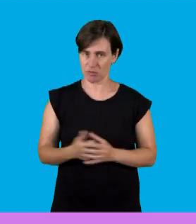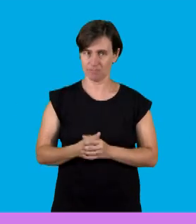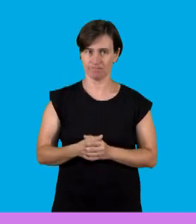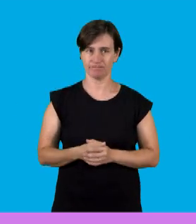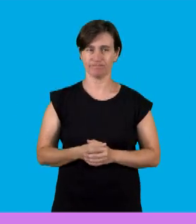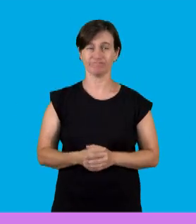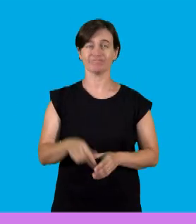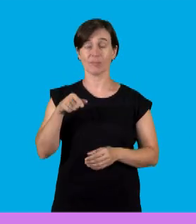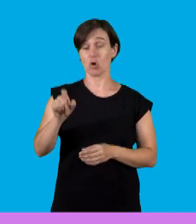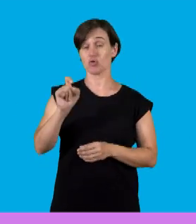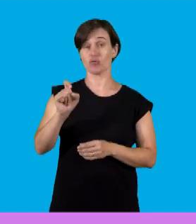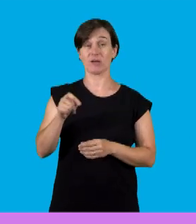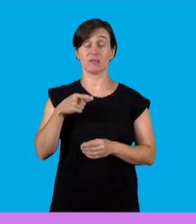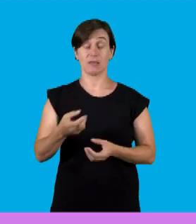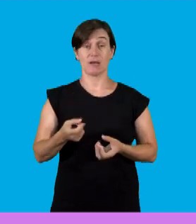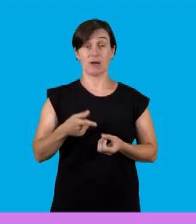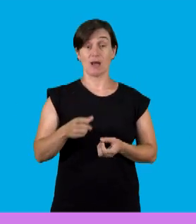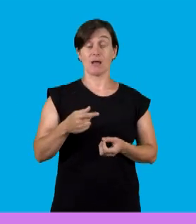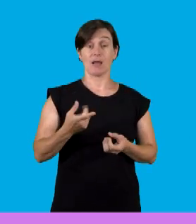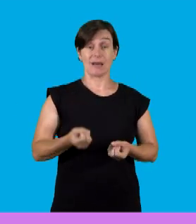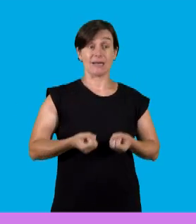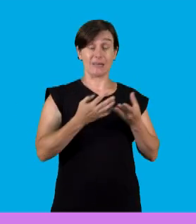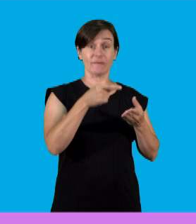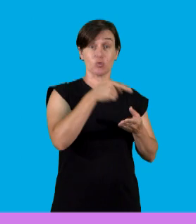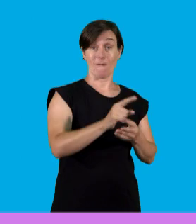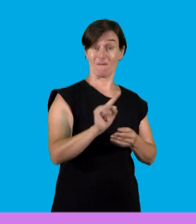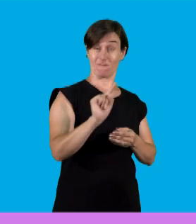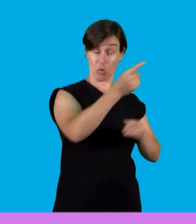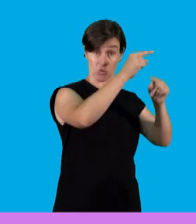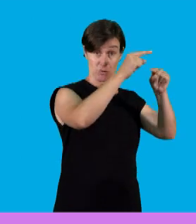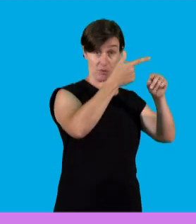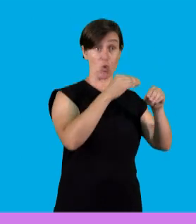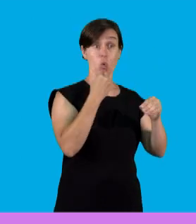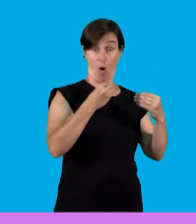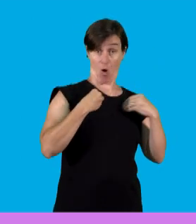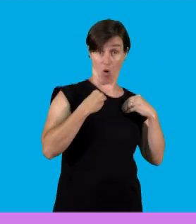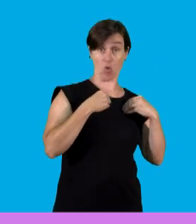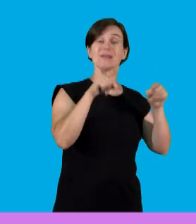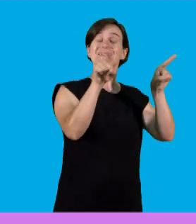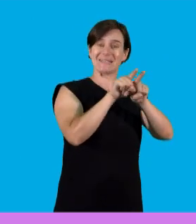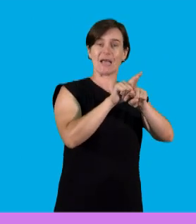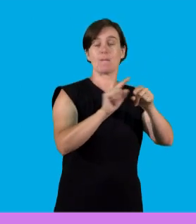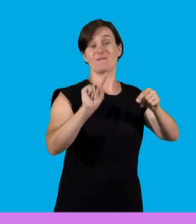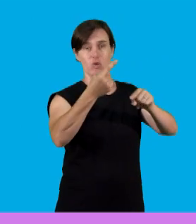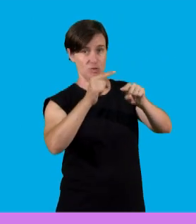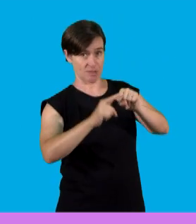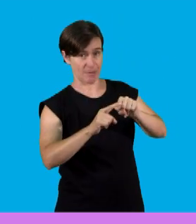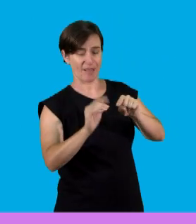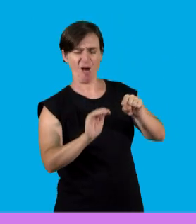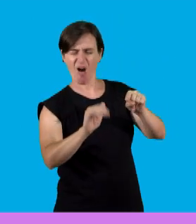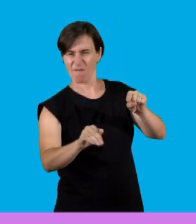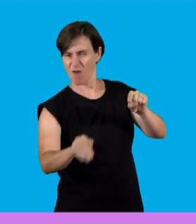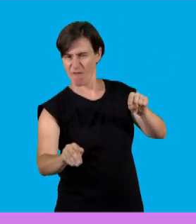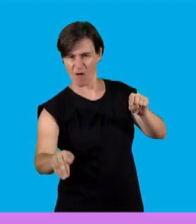medical aid tax credit allocated to the first dependent equals to that of the main member, okay? And then thereafter,